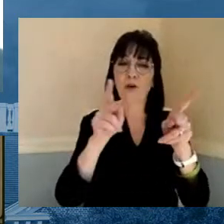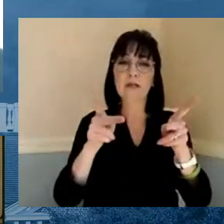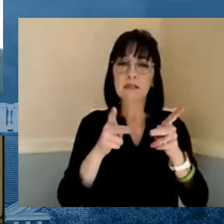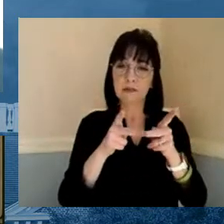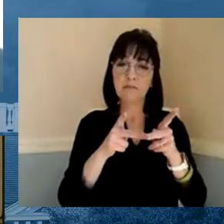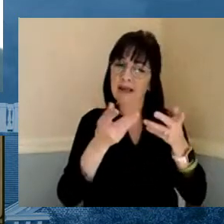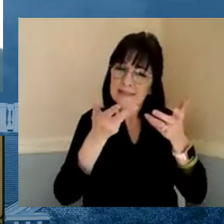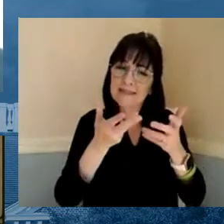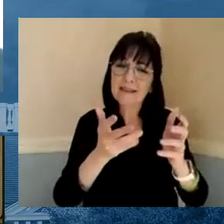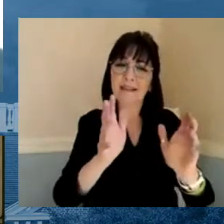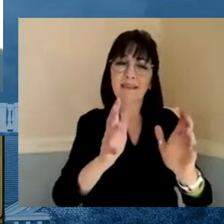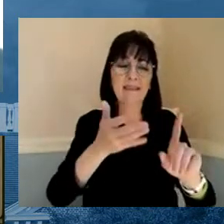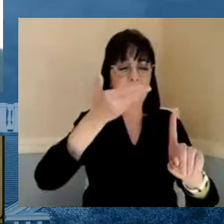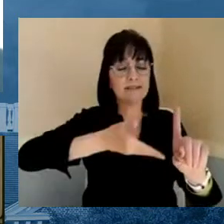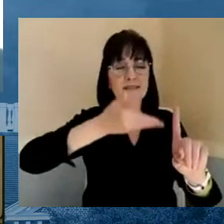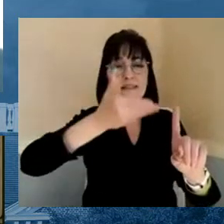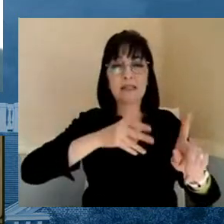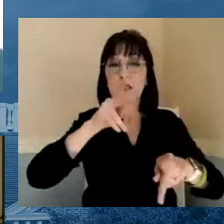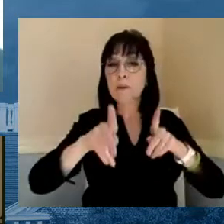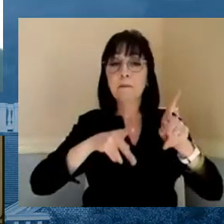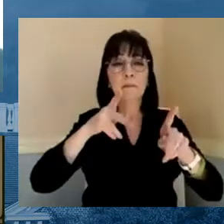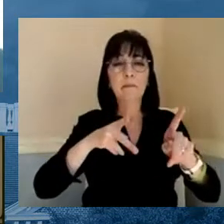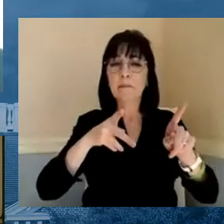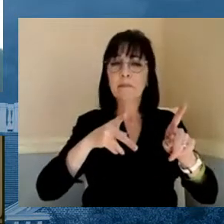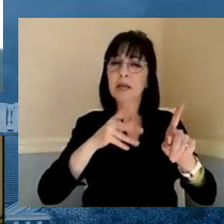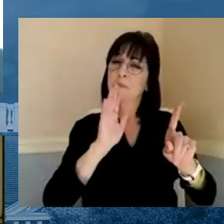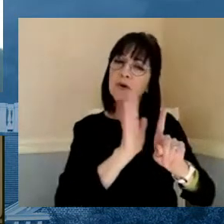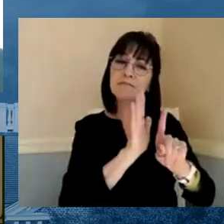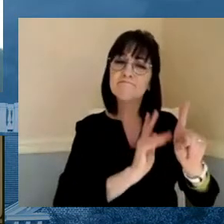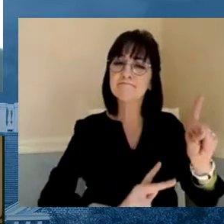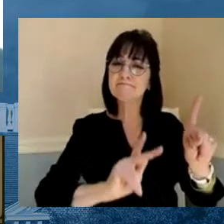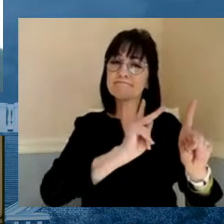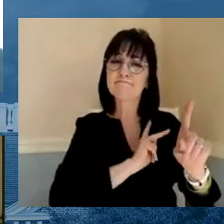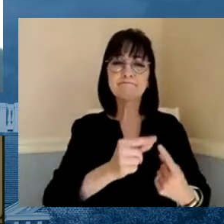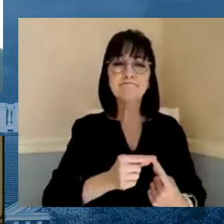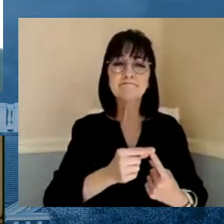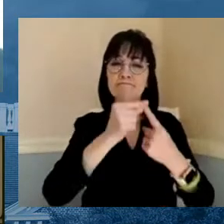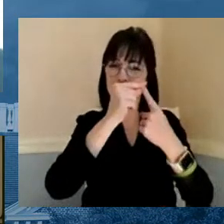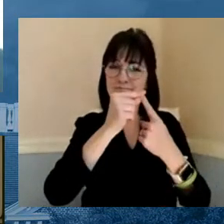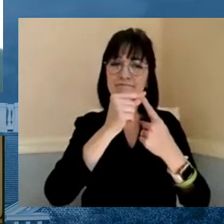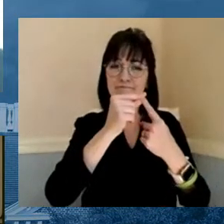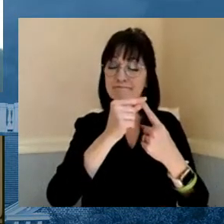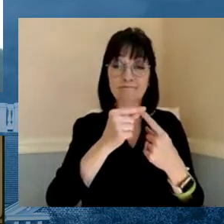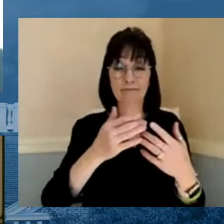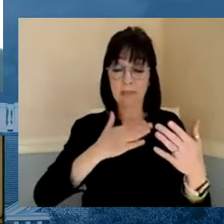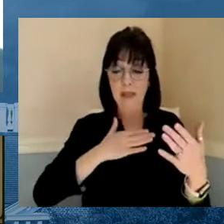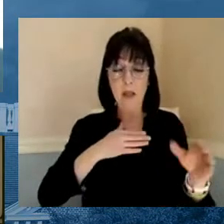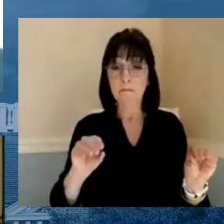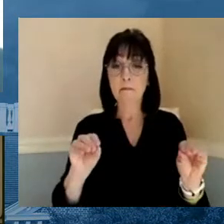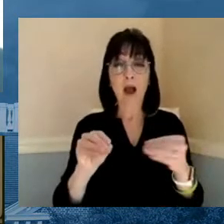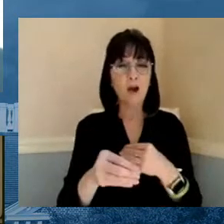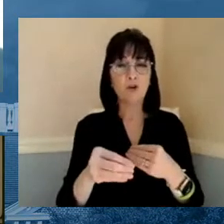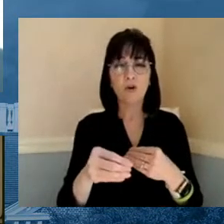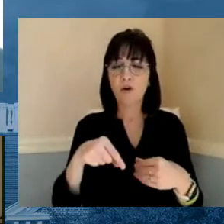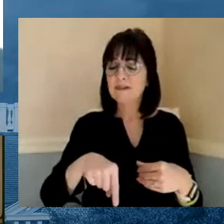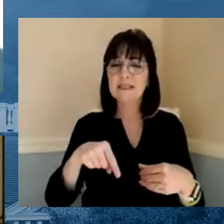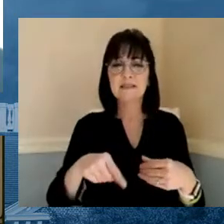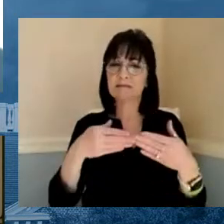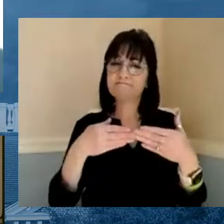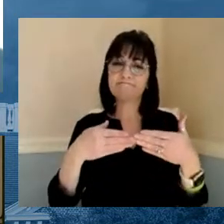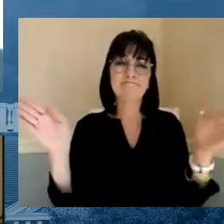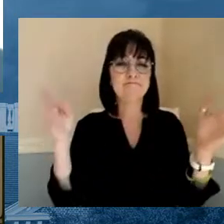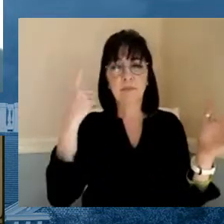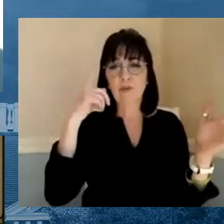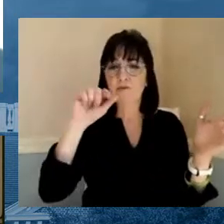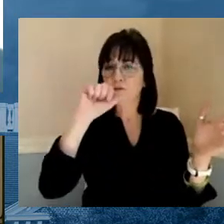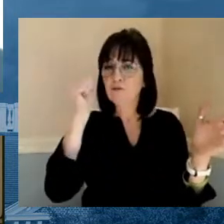especially for all my employees. My office door is always open. You can come in here, scream, rant, laugh, cry, whatever you got